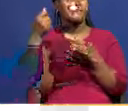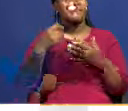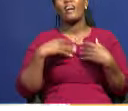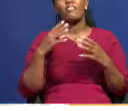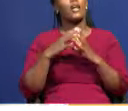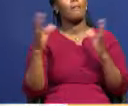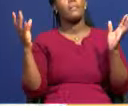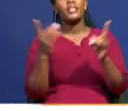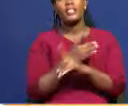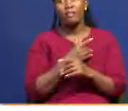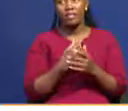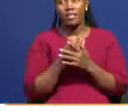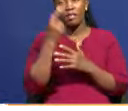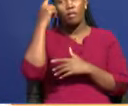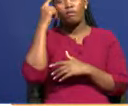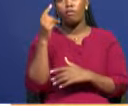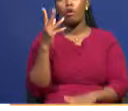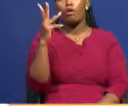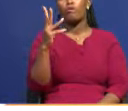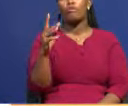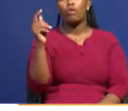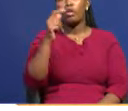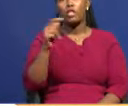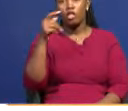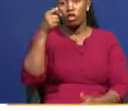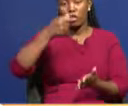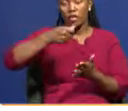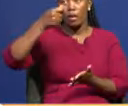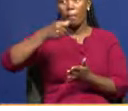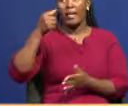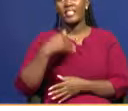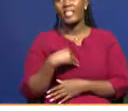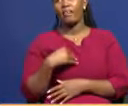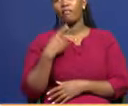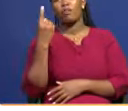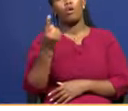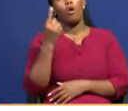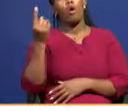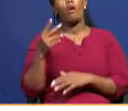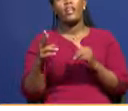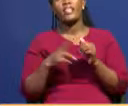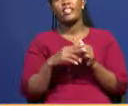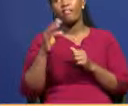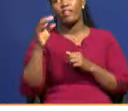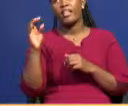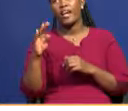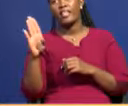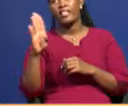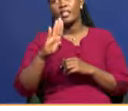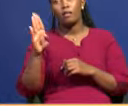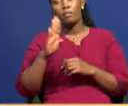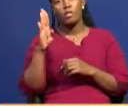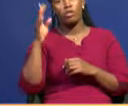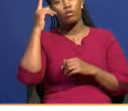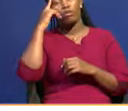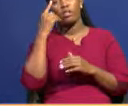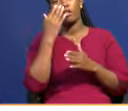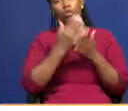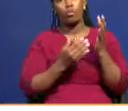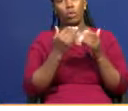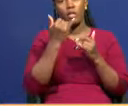for the 4 trillion budget that we have, mm-hmm. only 700 billion is earmarked for development.